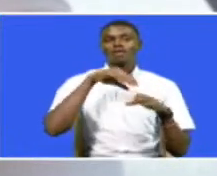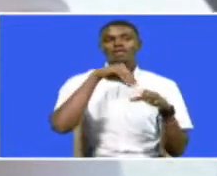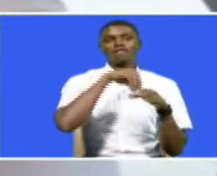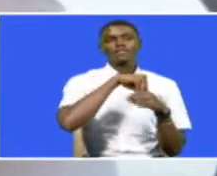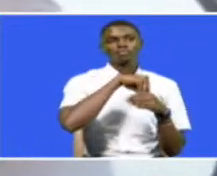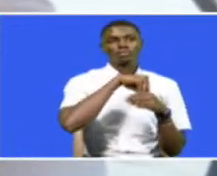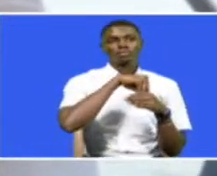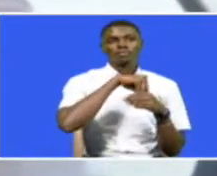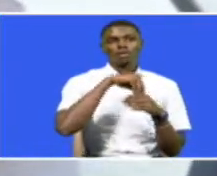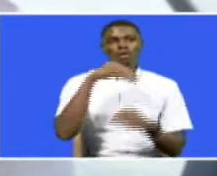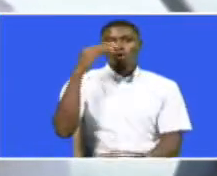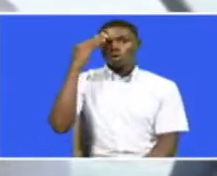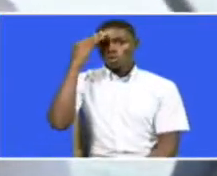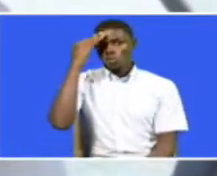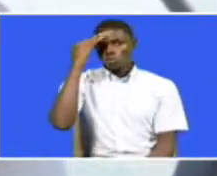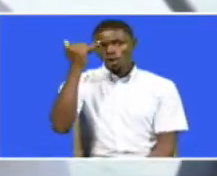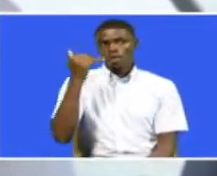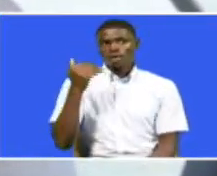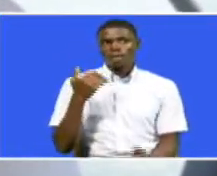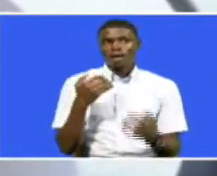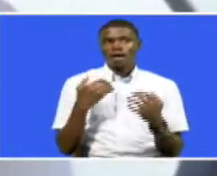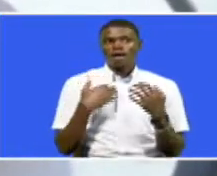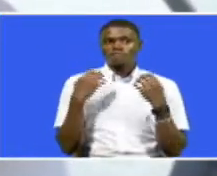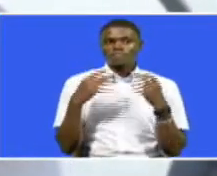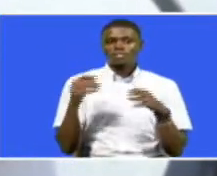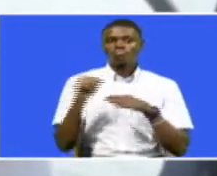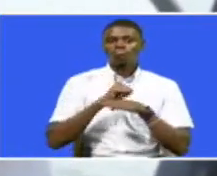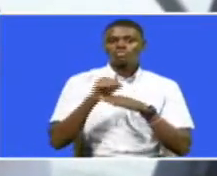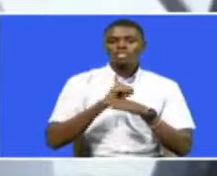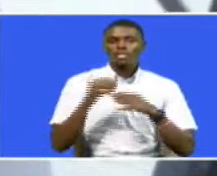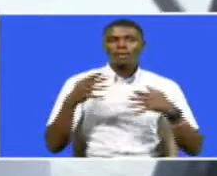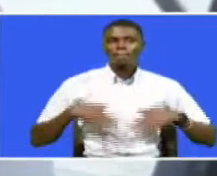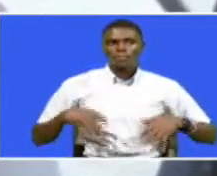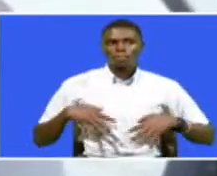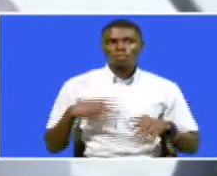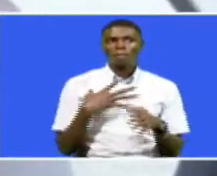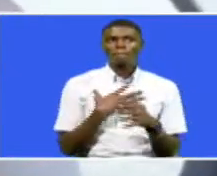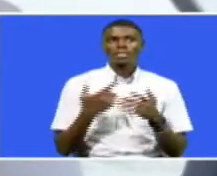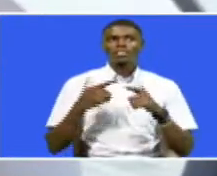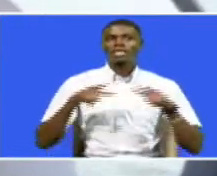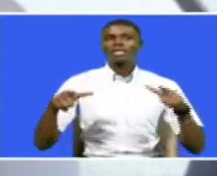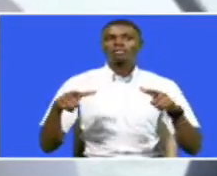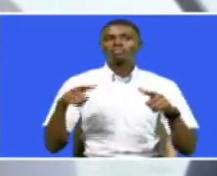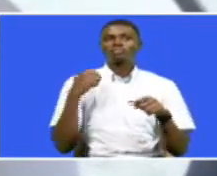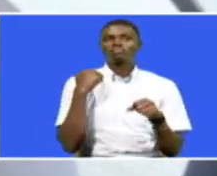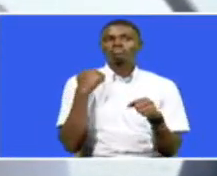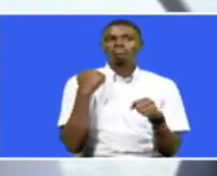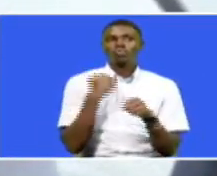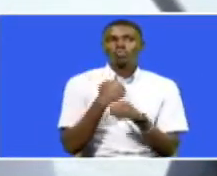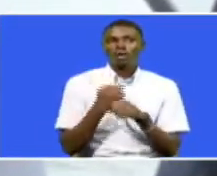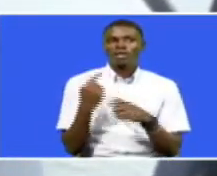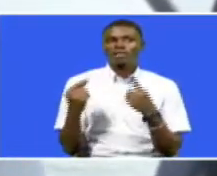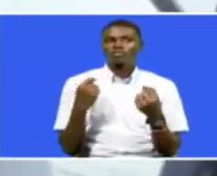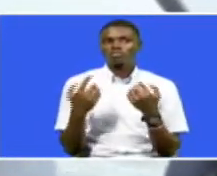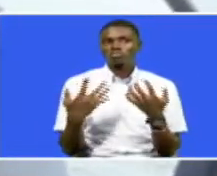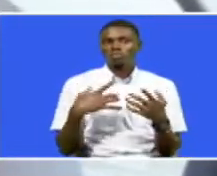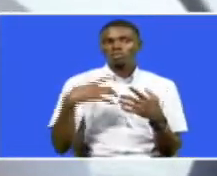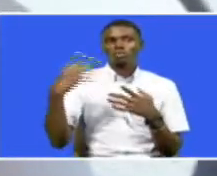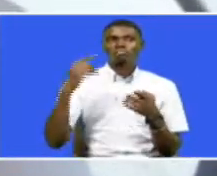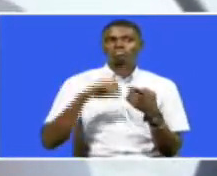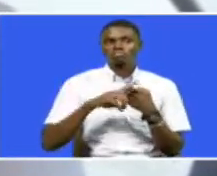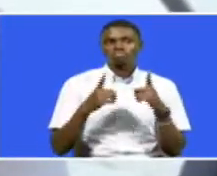Because we may have so much trained personnel, but the vessels operating in the lake are few, unless you go to the standard of deep